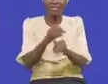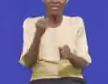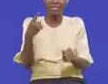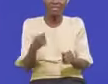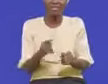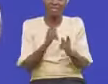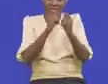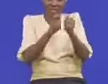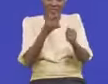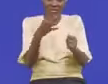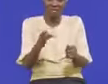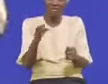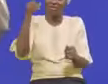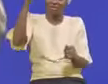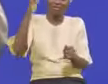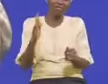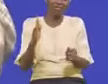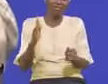va ma opo na nai